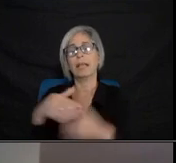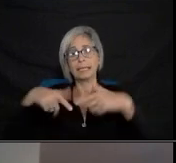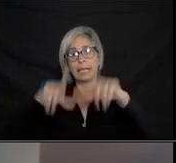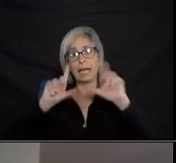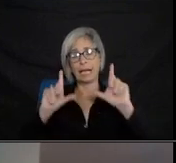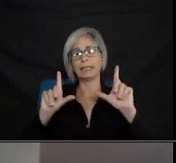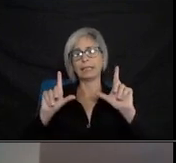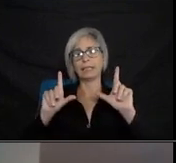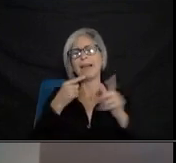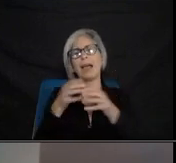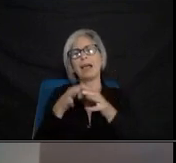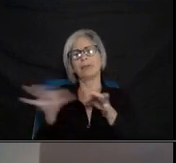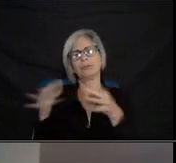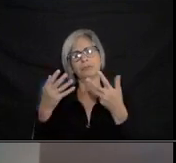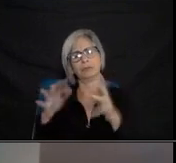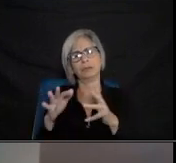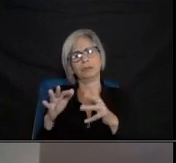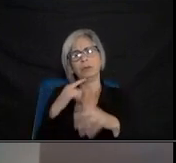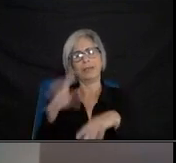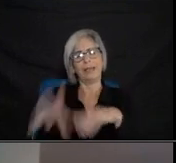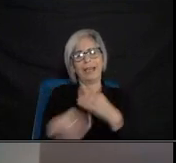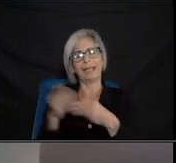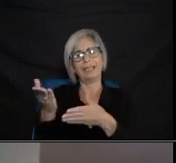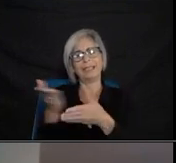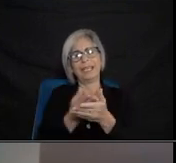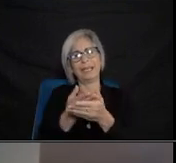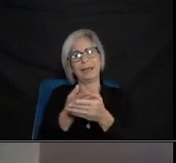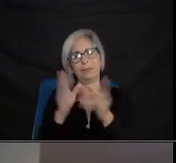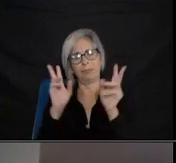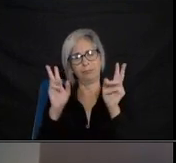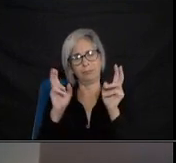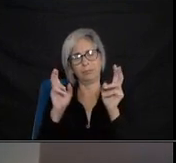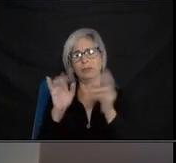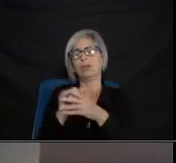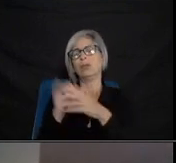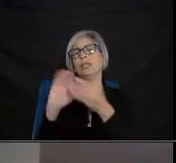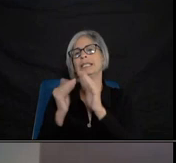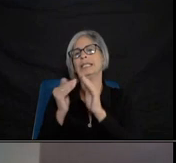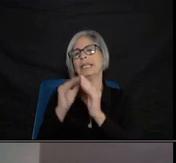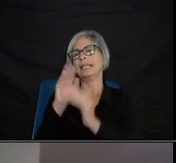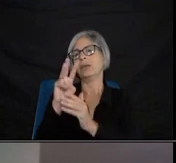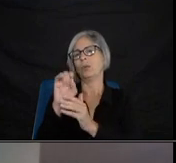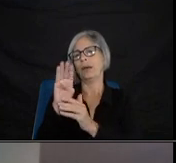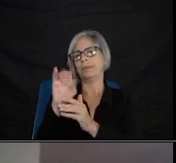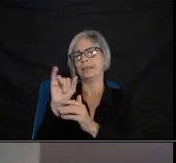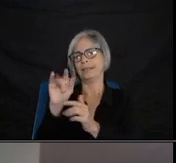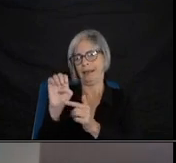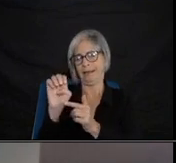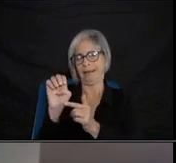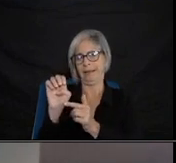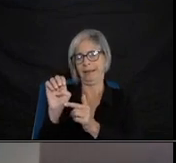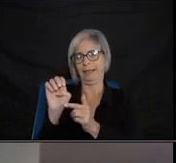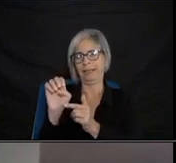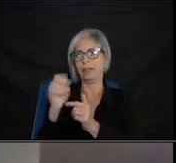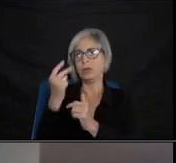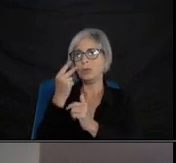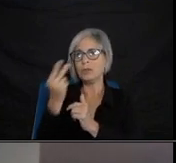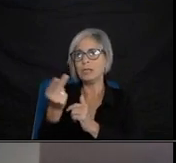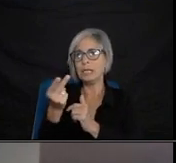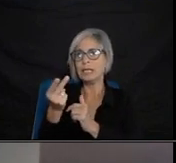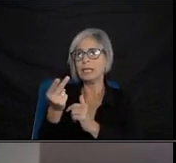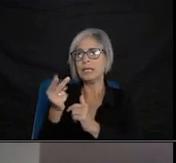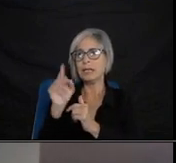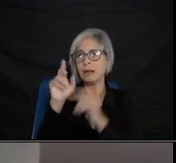Okay, as I mentioned, we added this same feature as a report an issue to the city's website. You see a screenshot of the city's website. You go to the